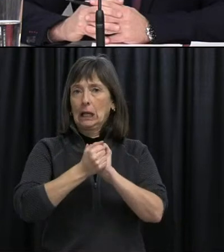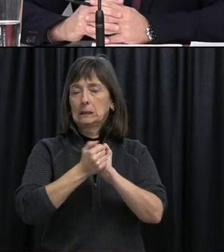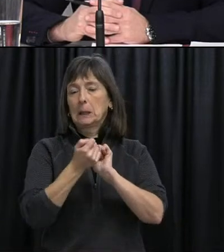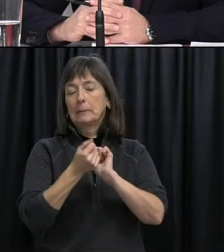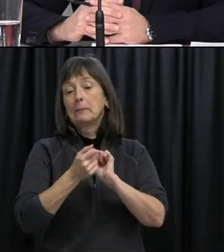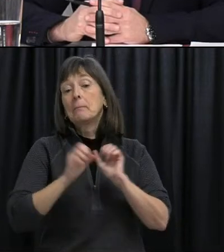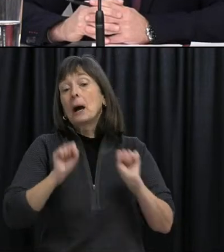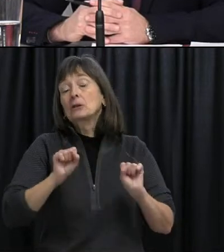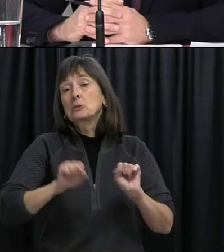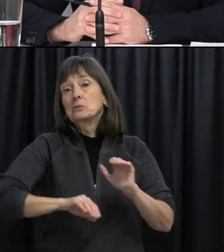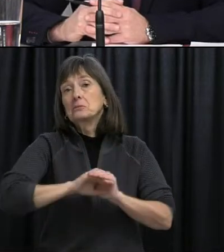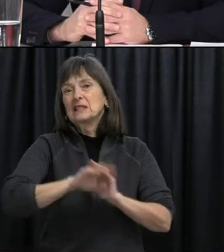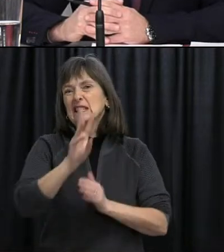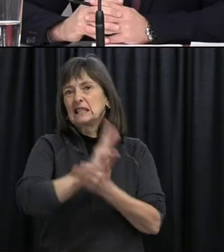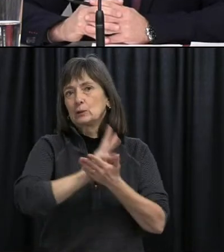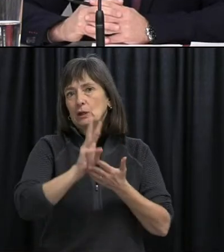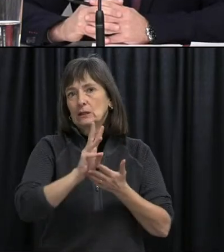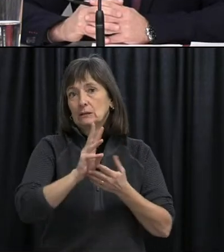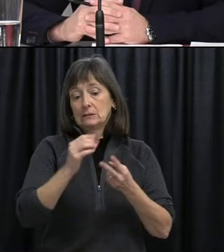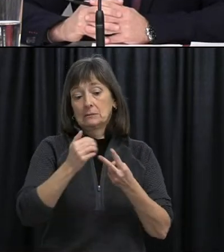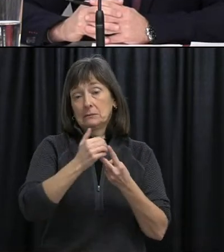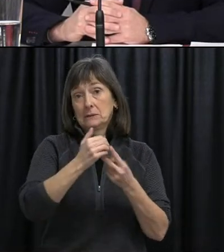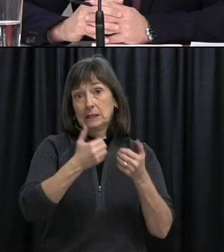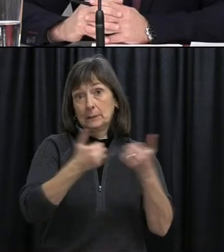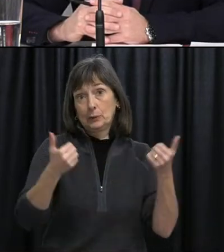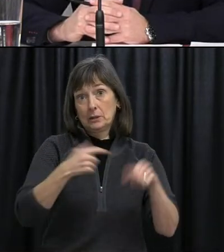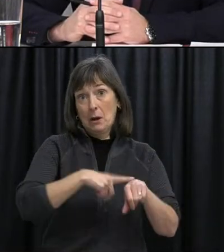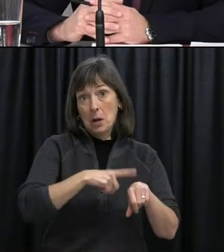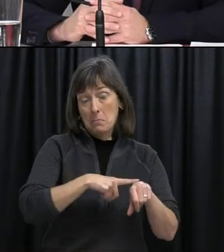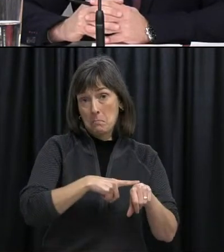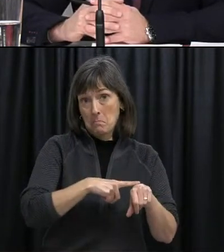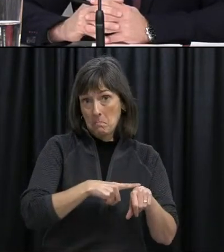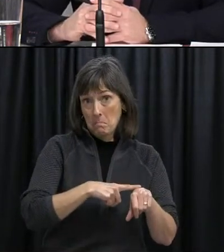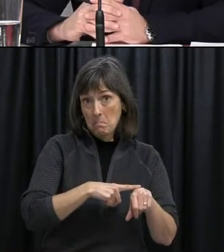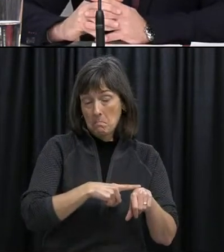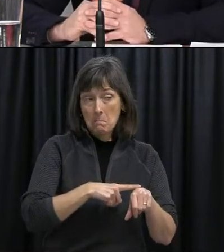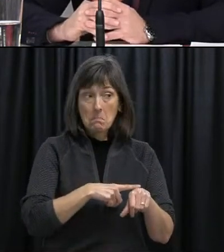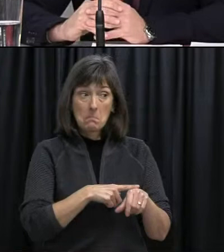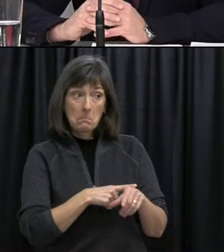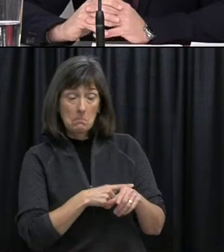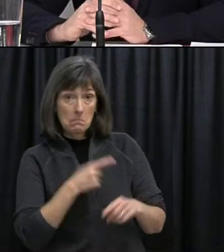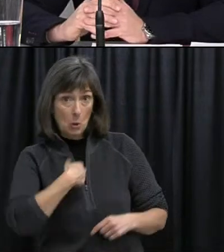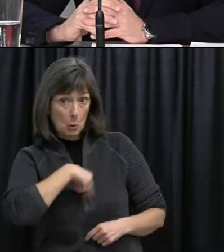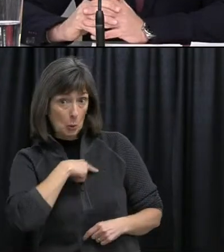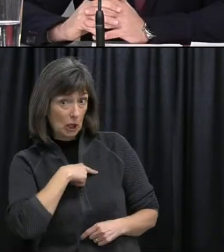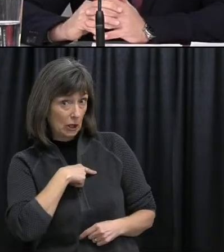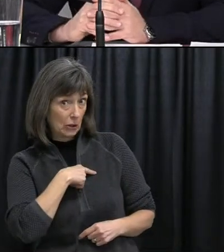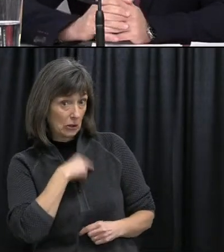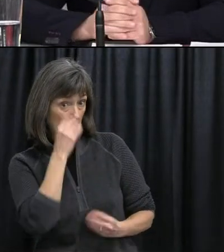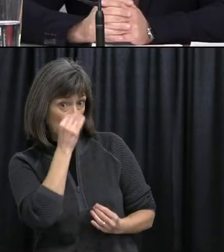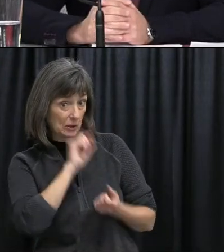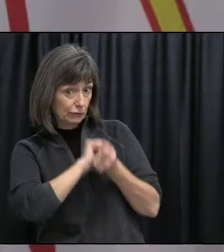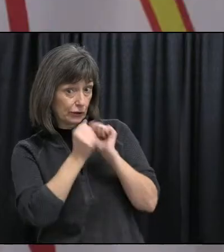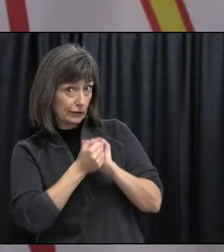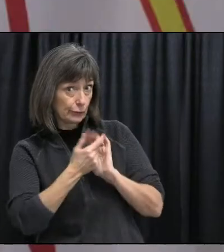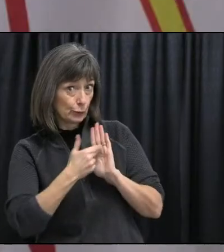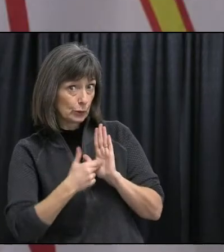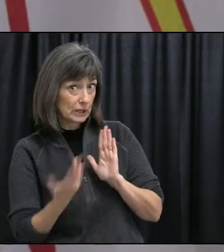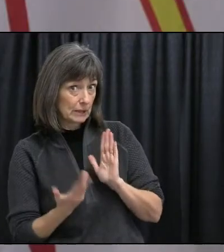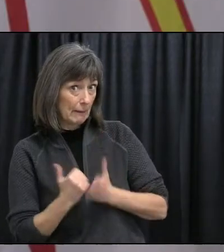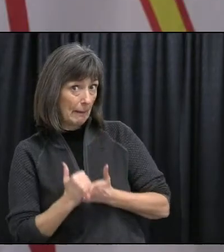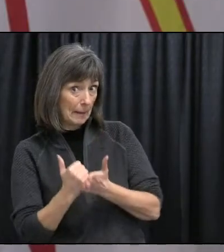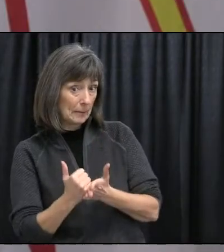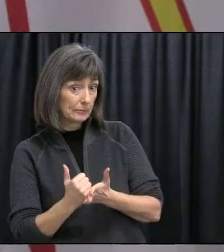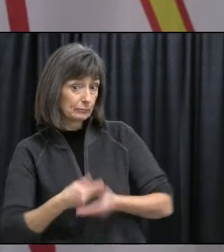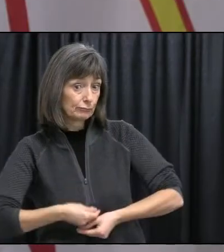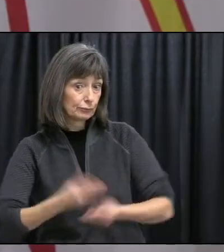2 doses. Are we looking at that? Is that something that could help our rollout here? So